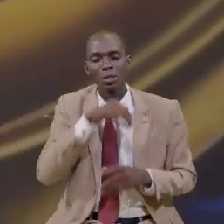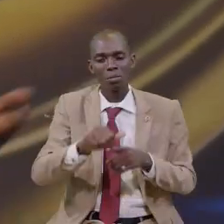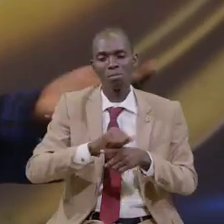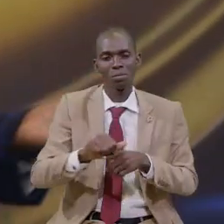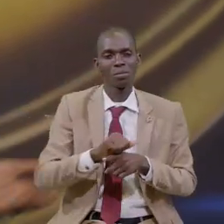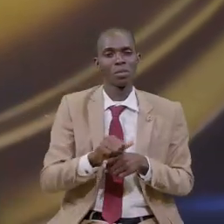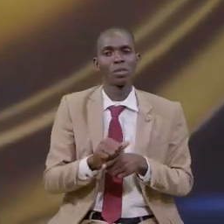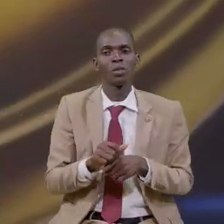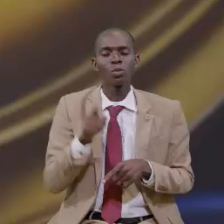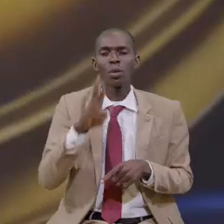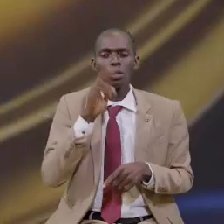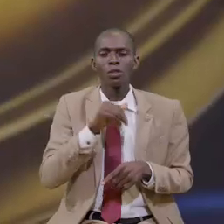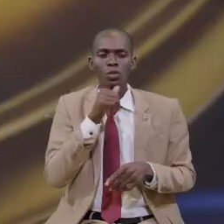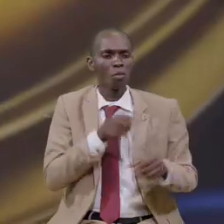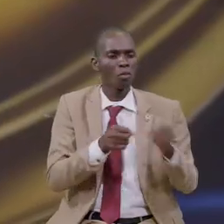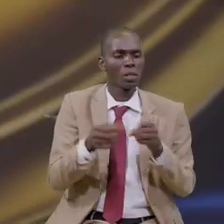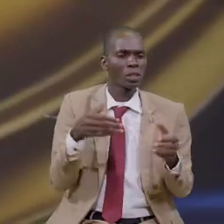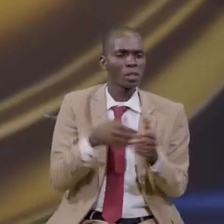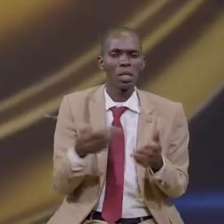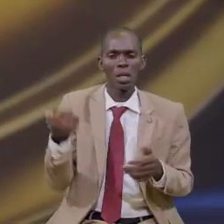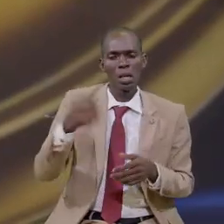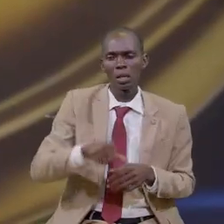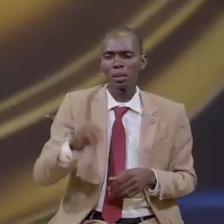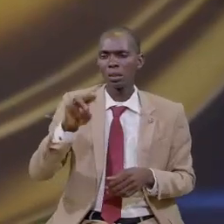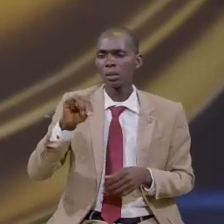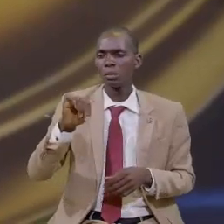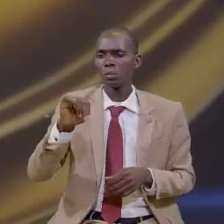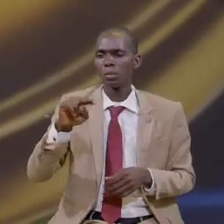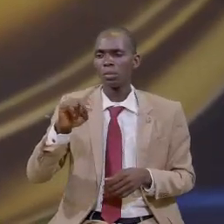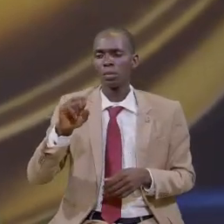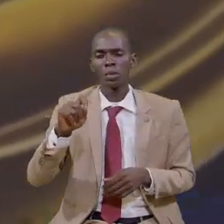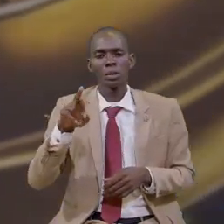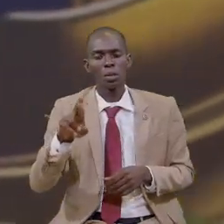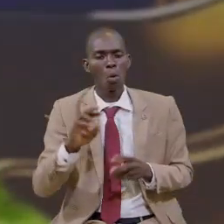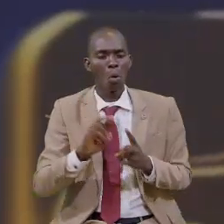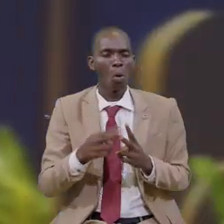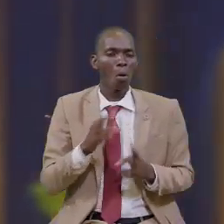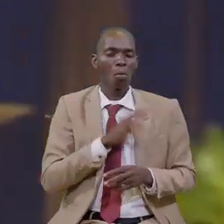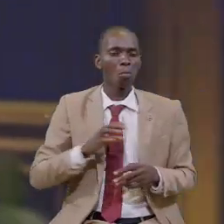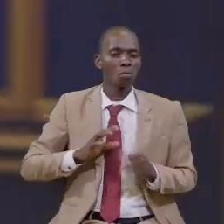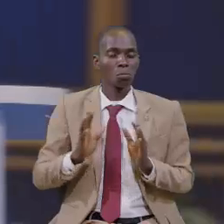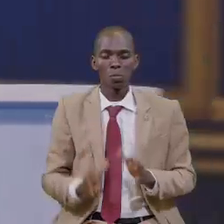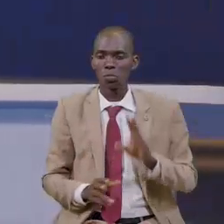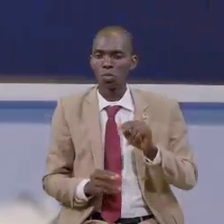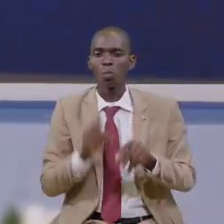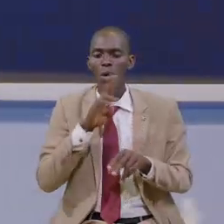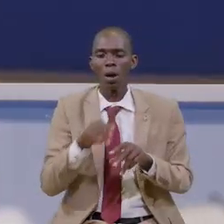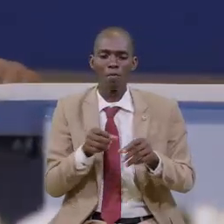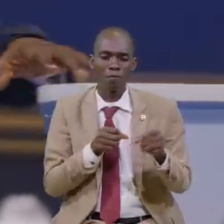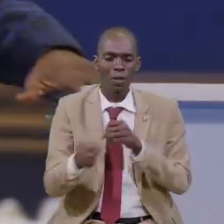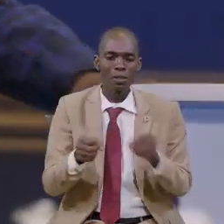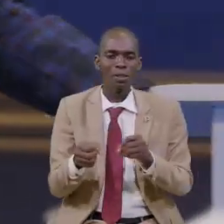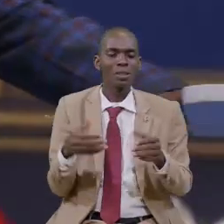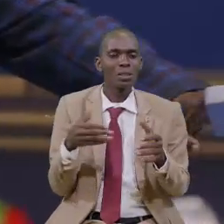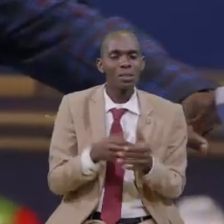any minister, any commissioner. You are fighting the pollution. Darkness over. You are not fighting